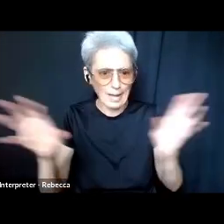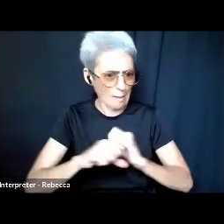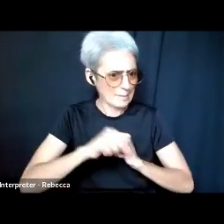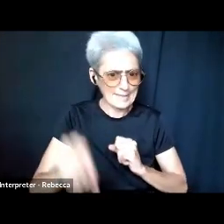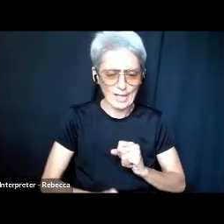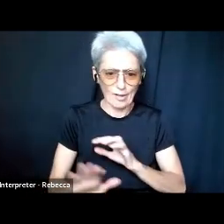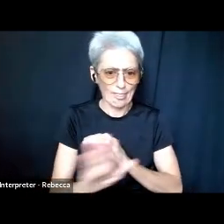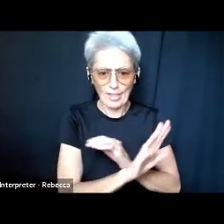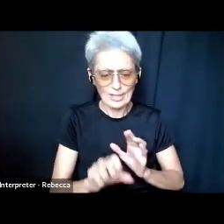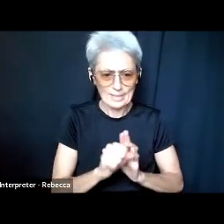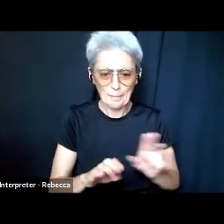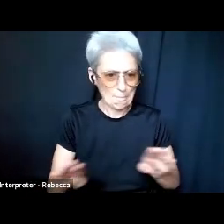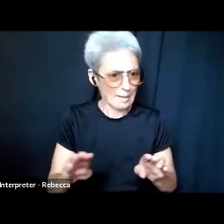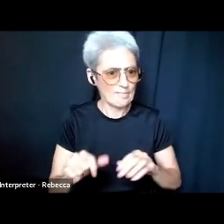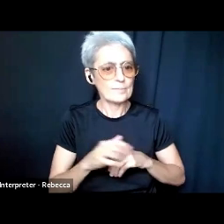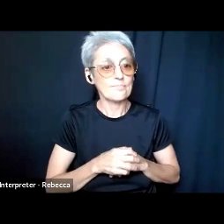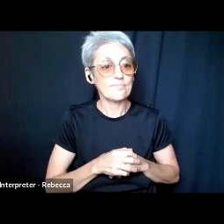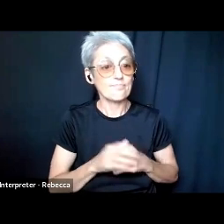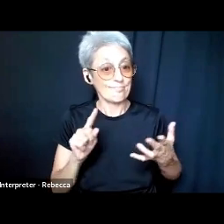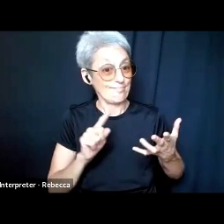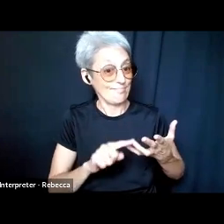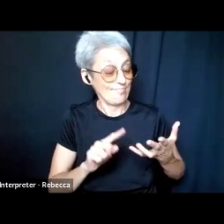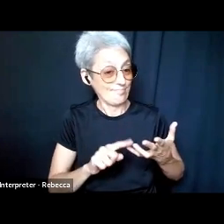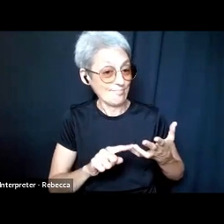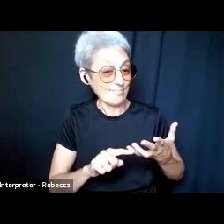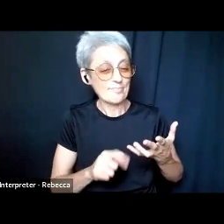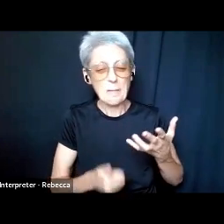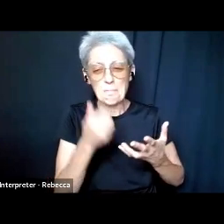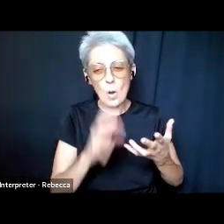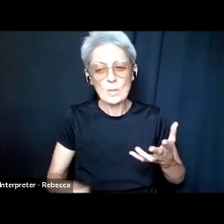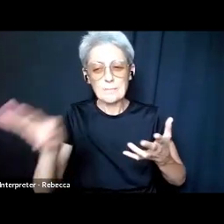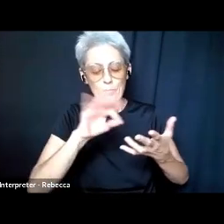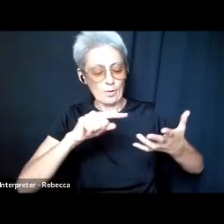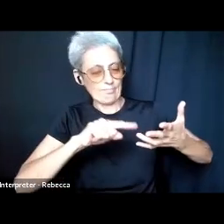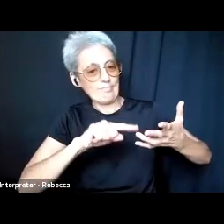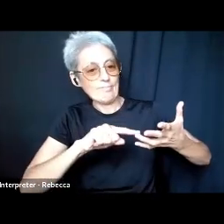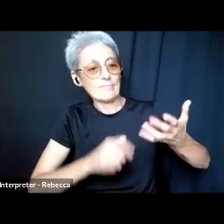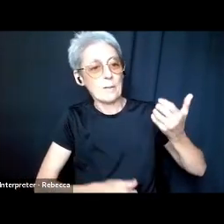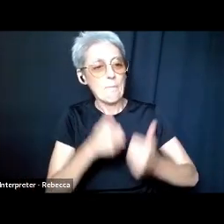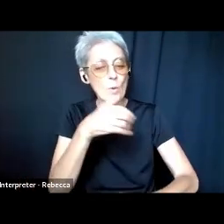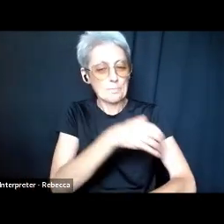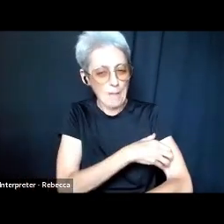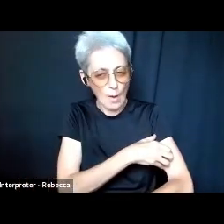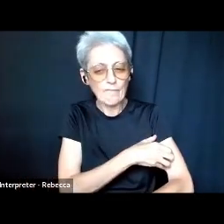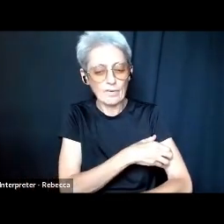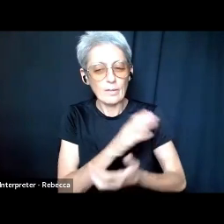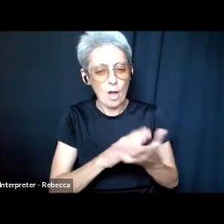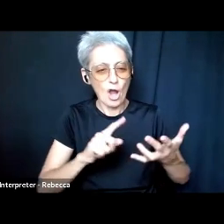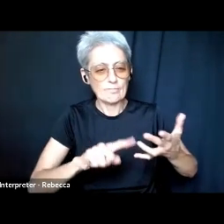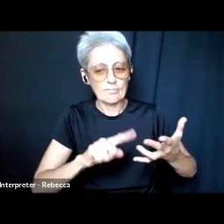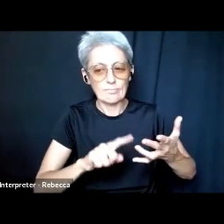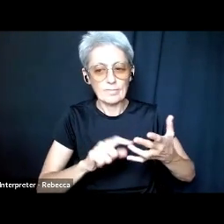wisdom, the next to the last one, is probably the most important, most powerful component of all